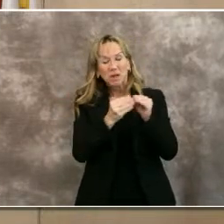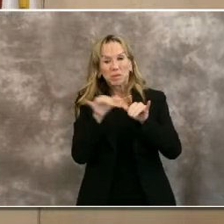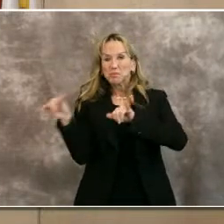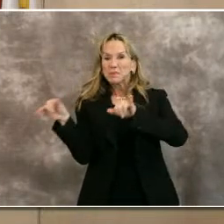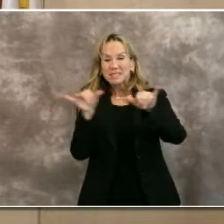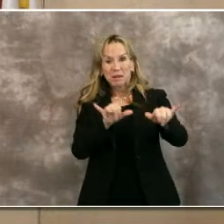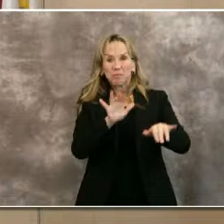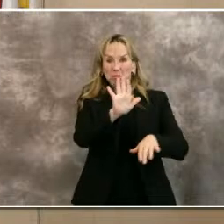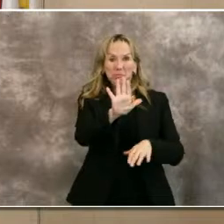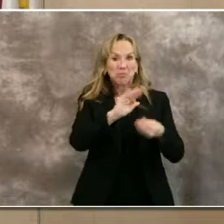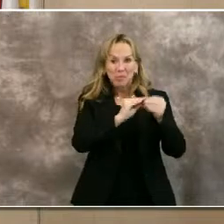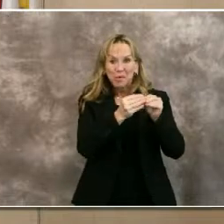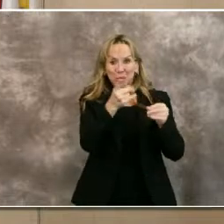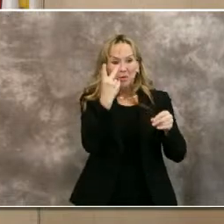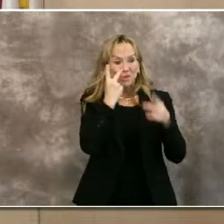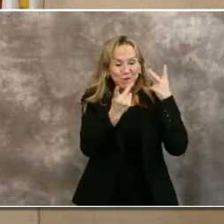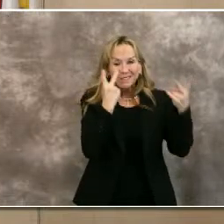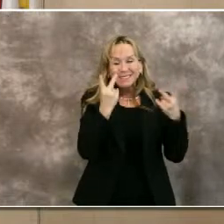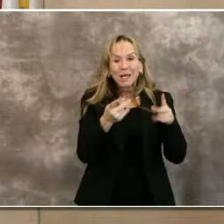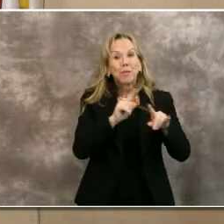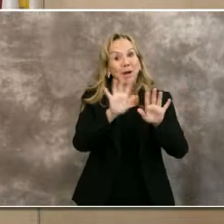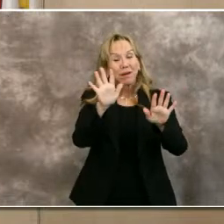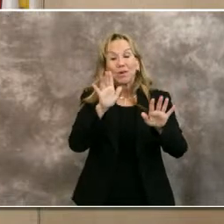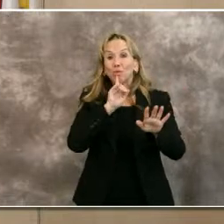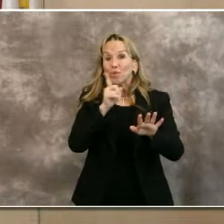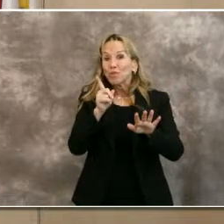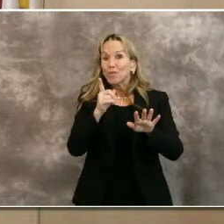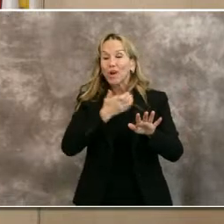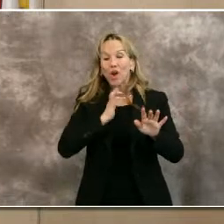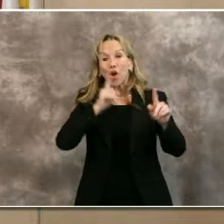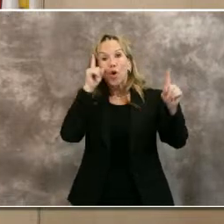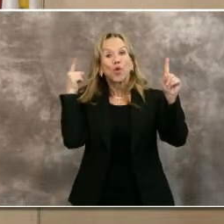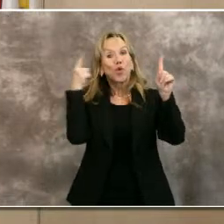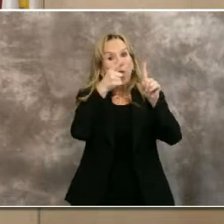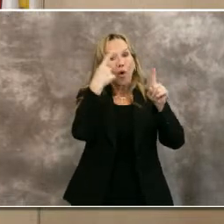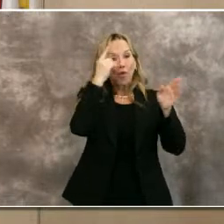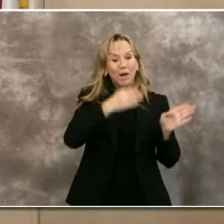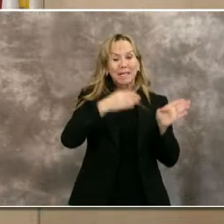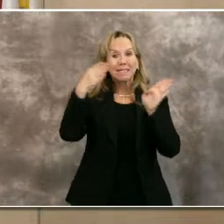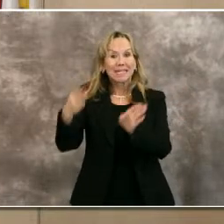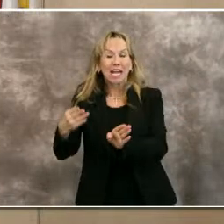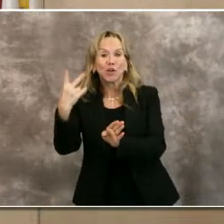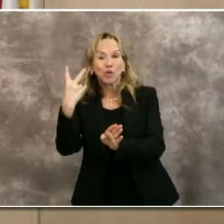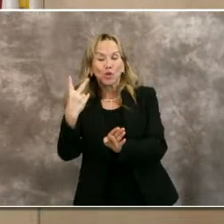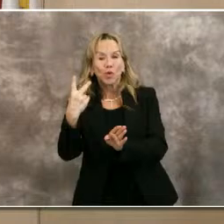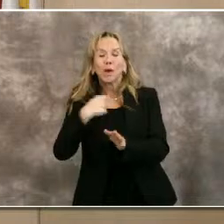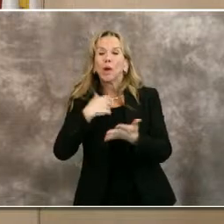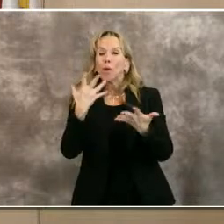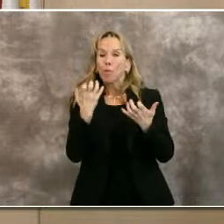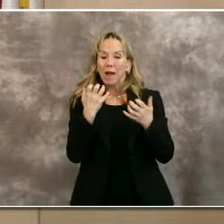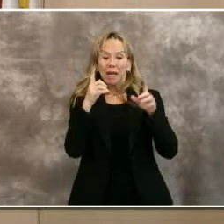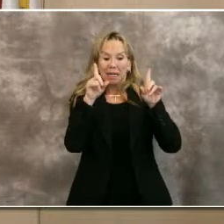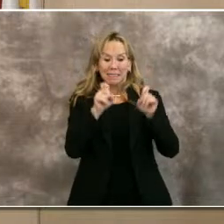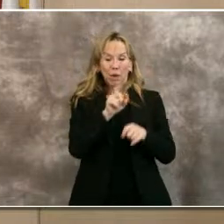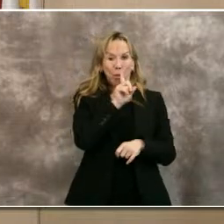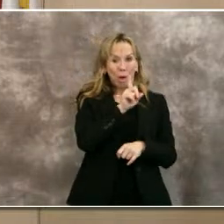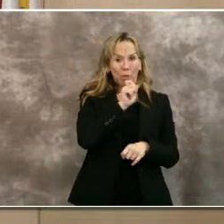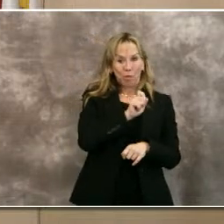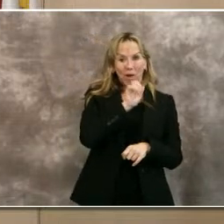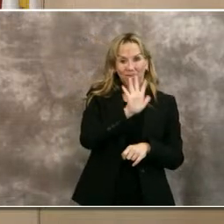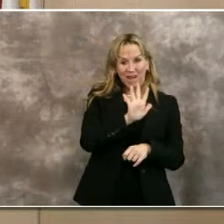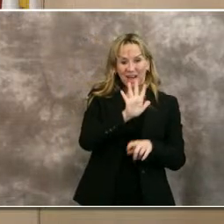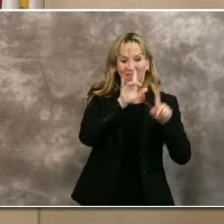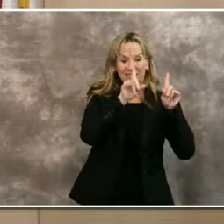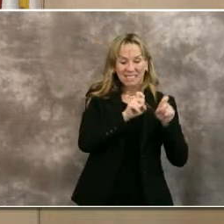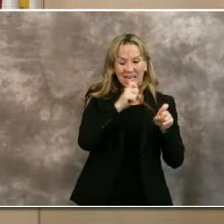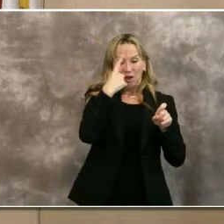Our goal is for stage 2 is 1.5 per 1,000 population,